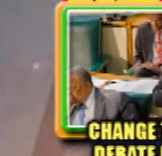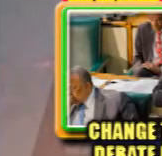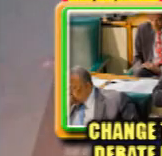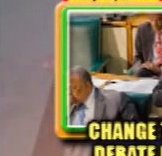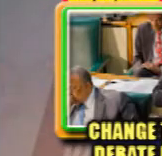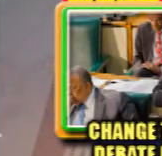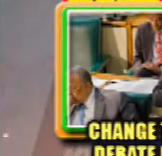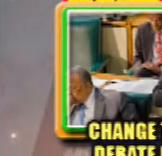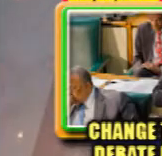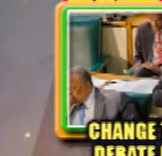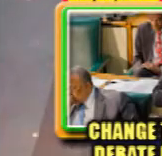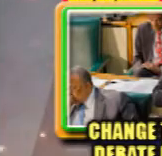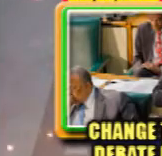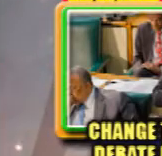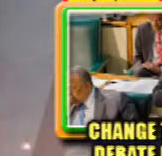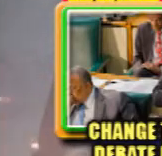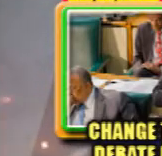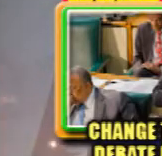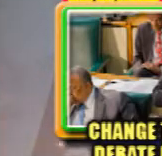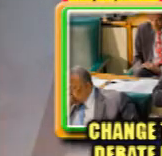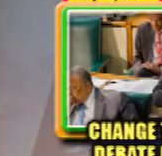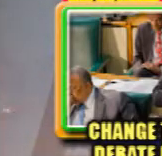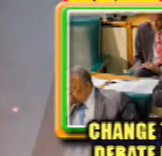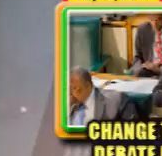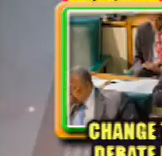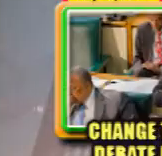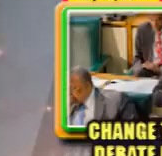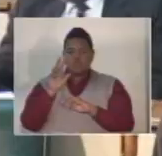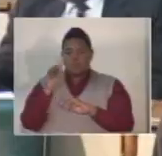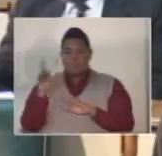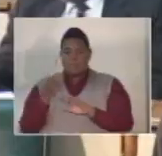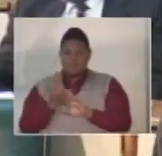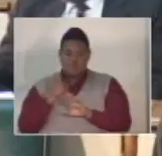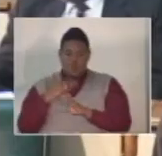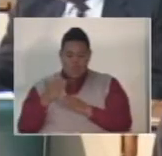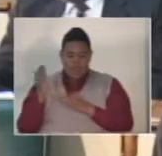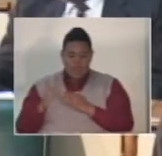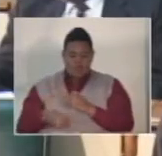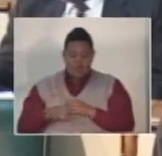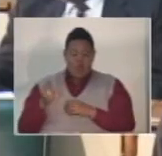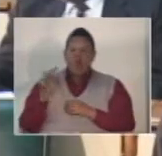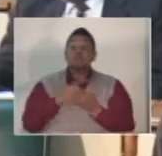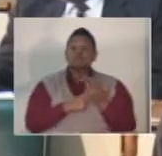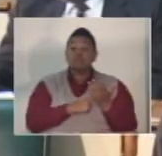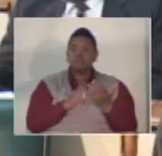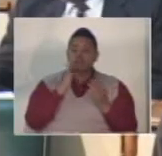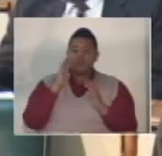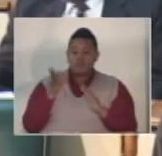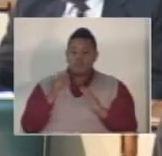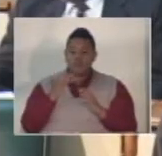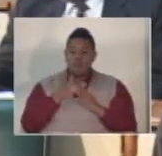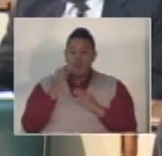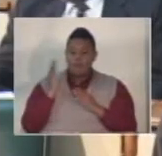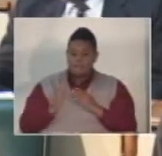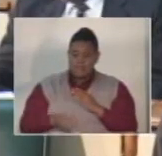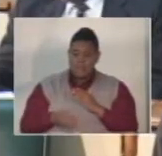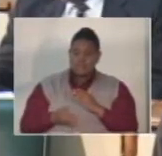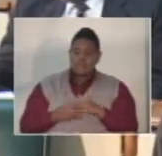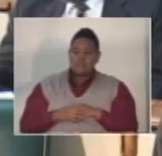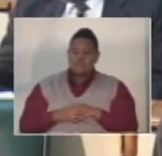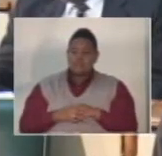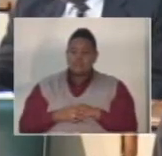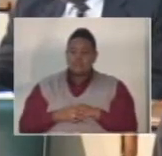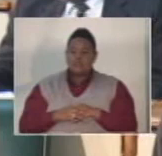on time so funds can be freed up earlier for the new financial year. All of that debate will have to be completed so that